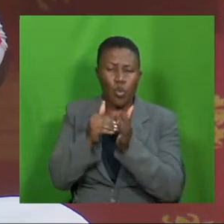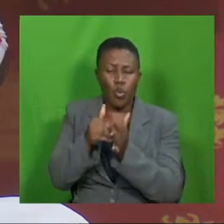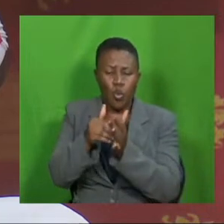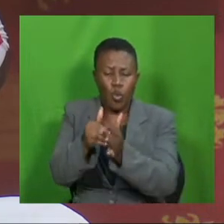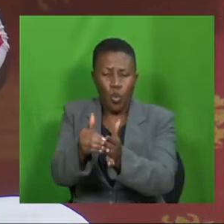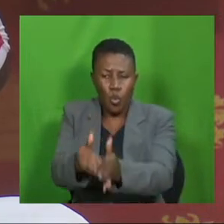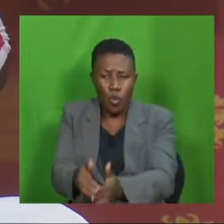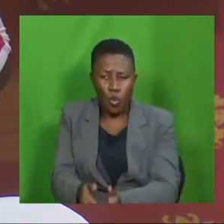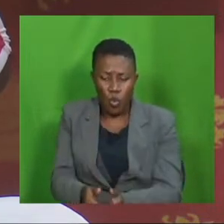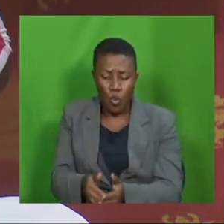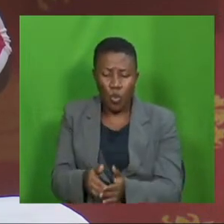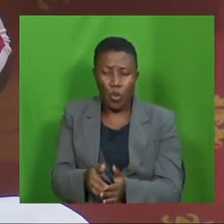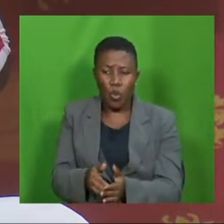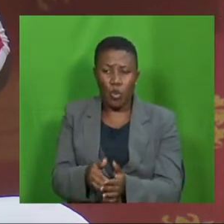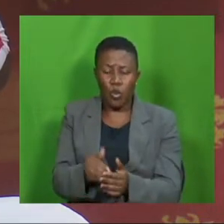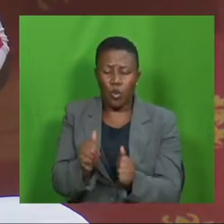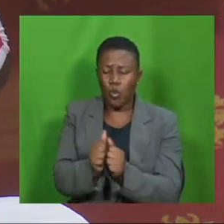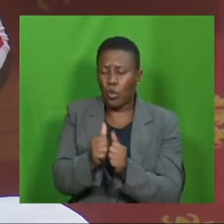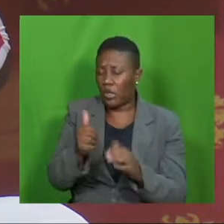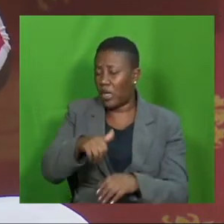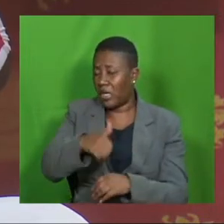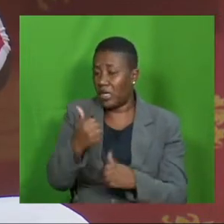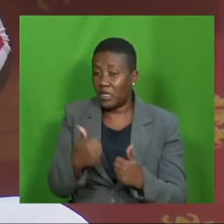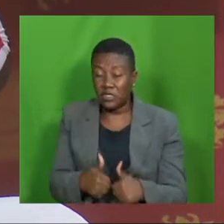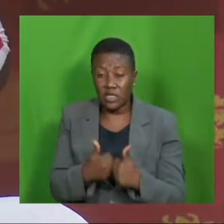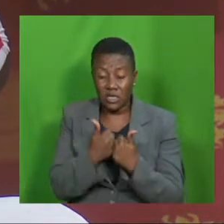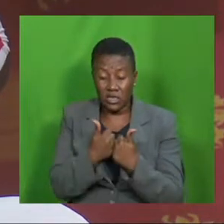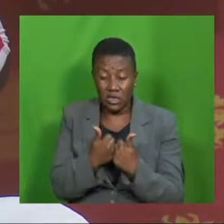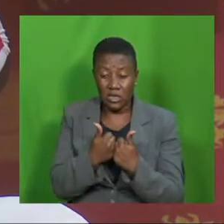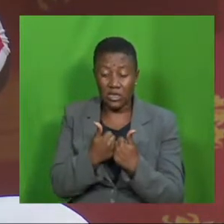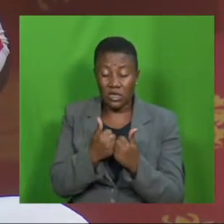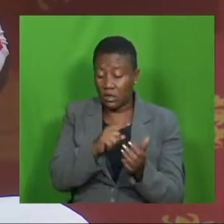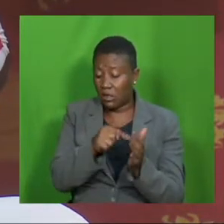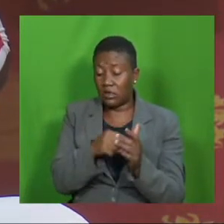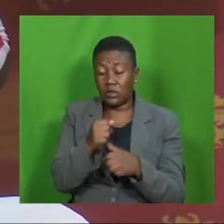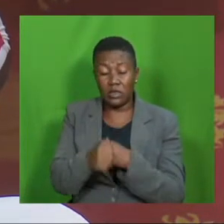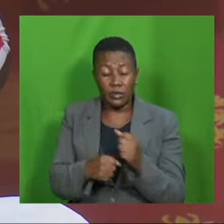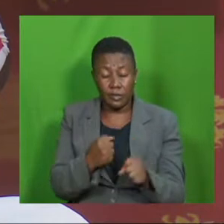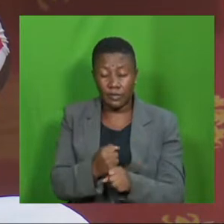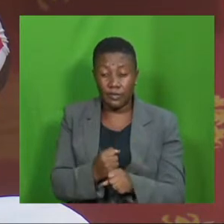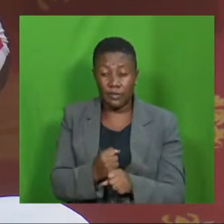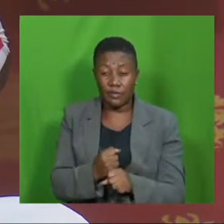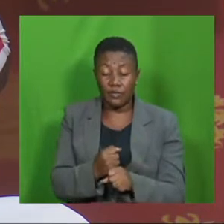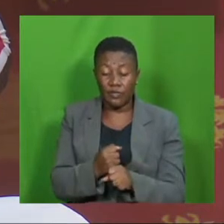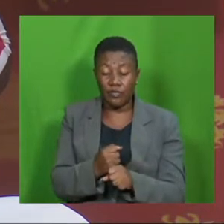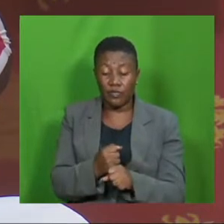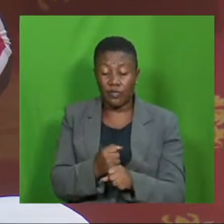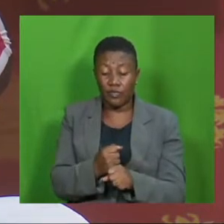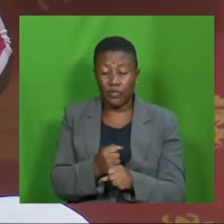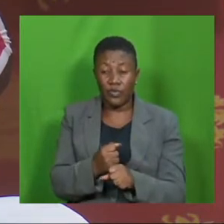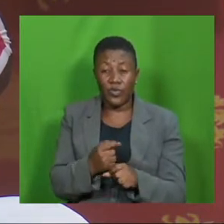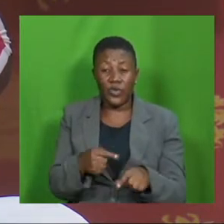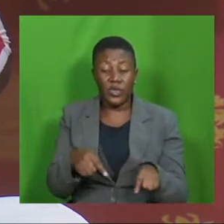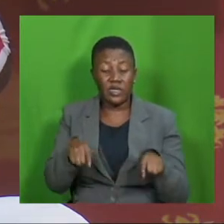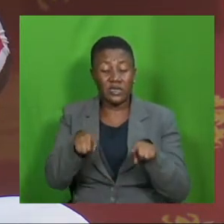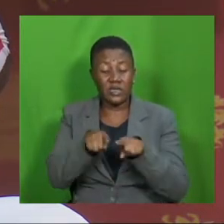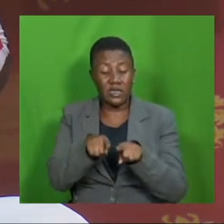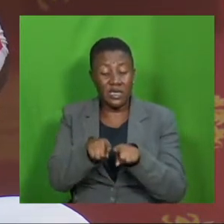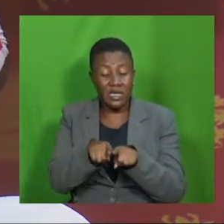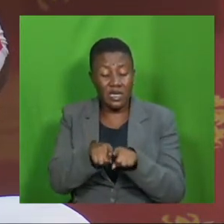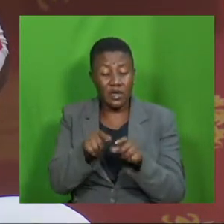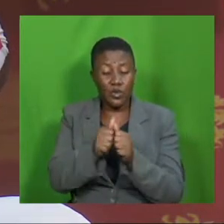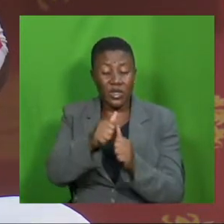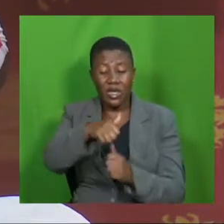and without any major challenge so far this year. The same persists at various